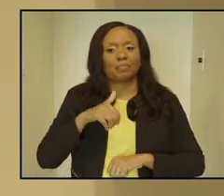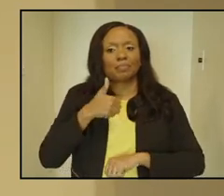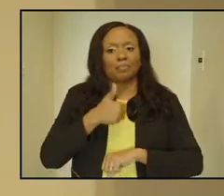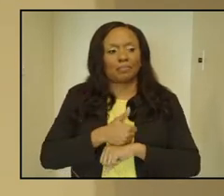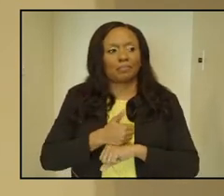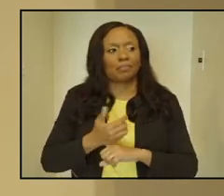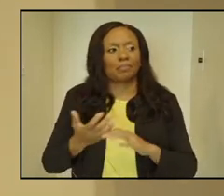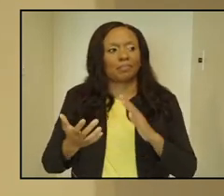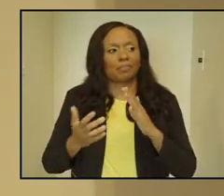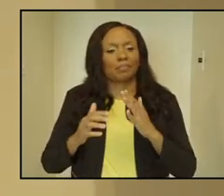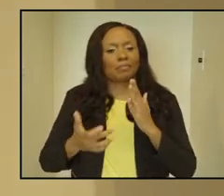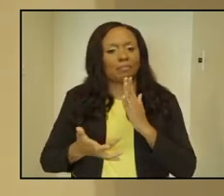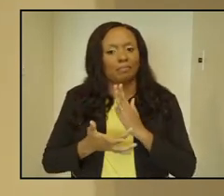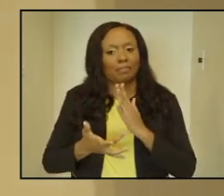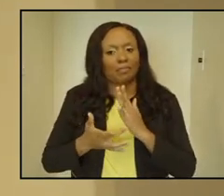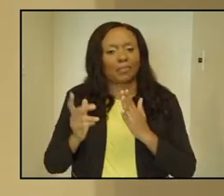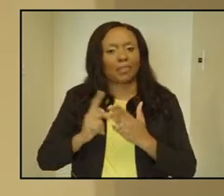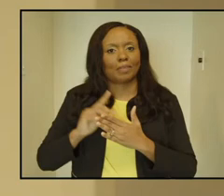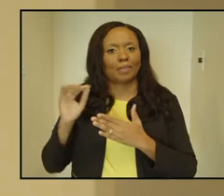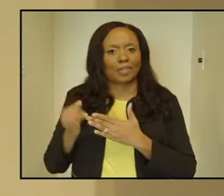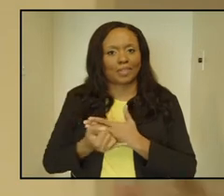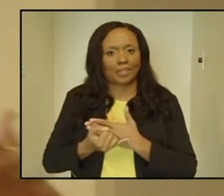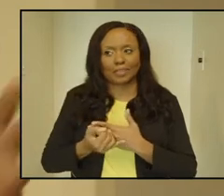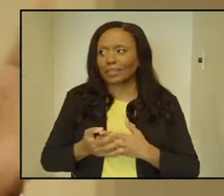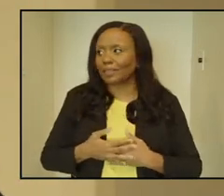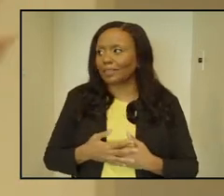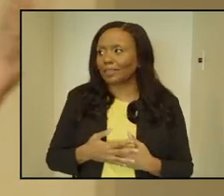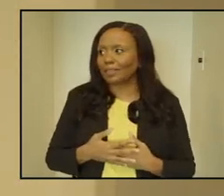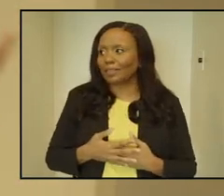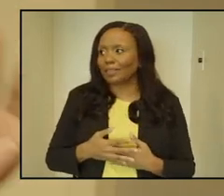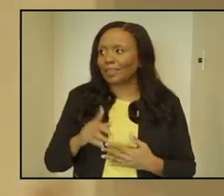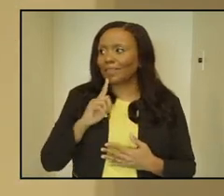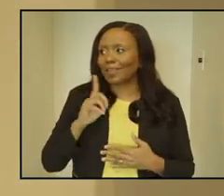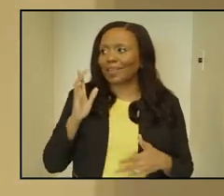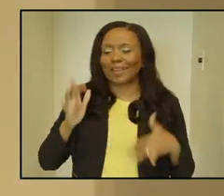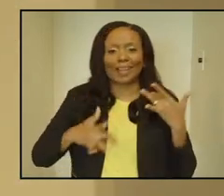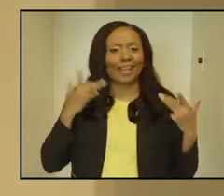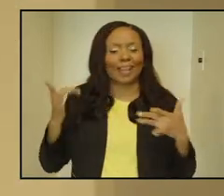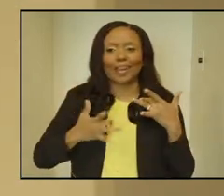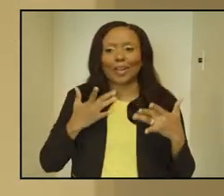digitalization project, sorry, I'm so excited.